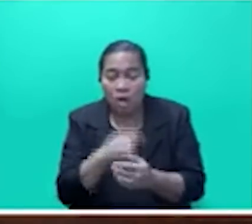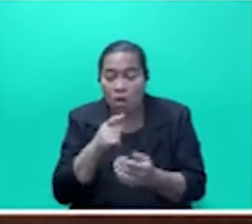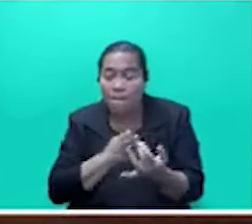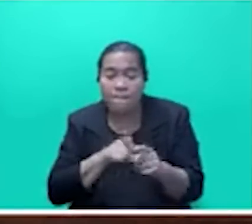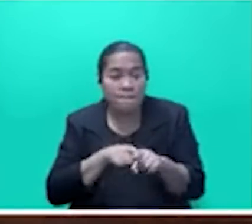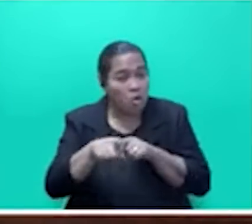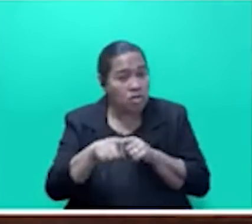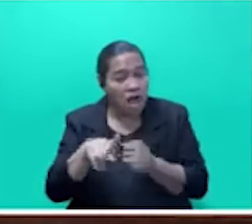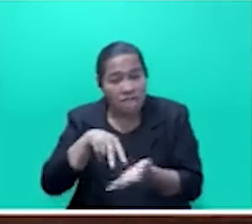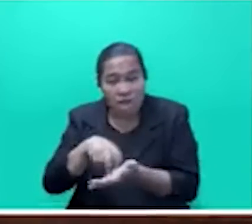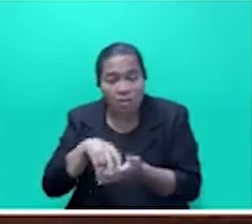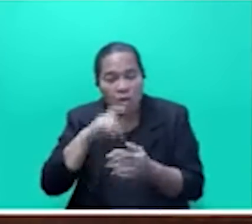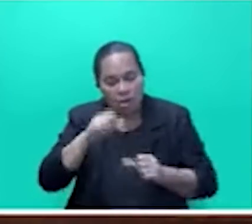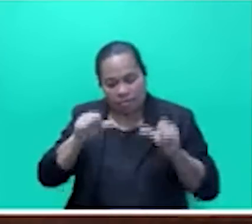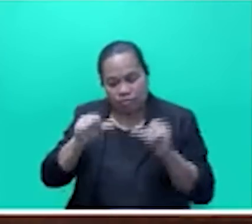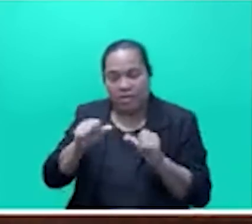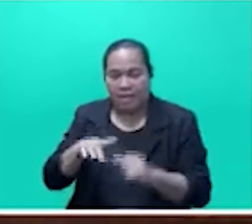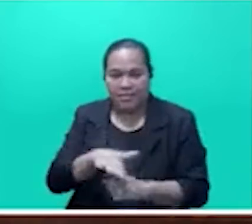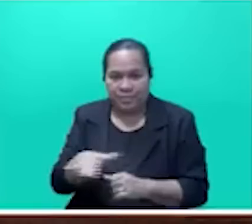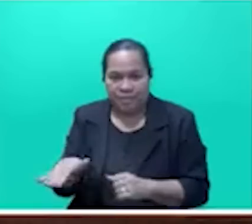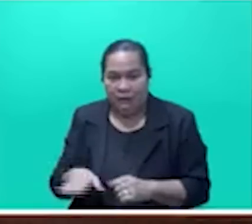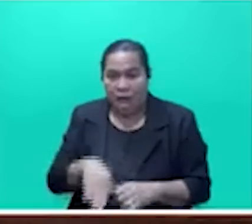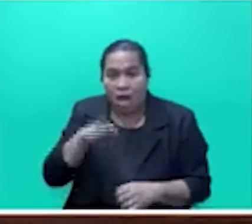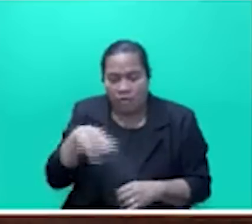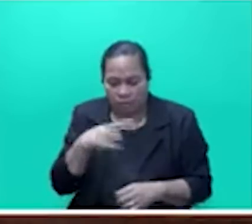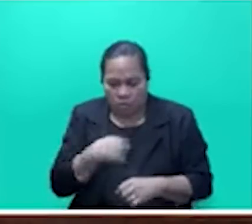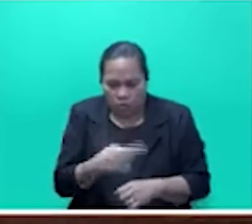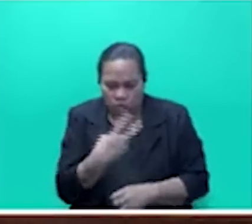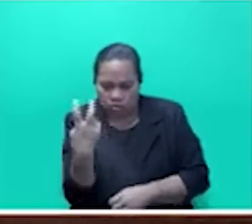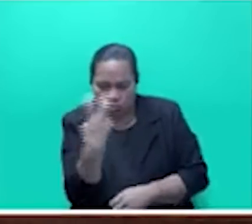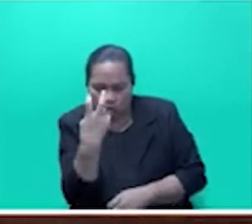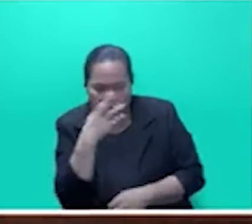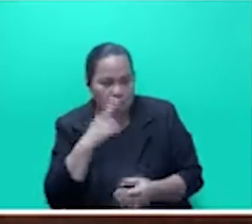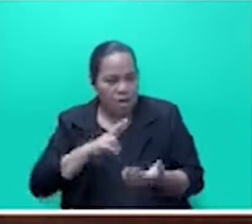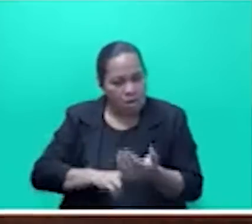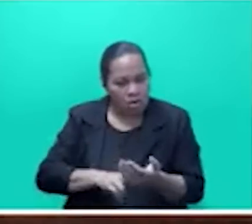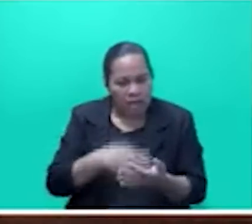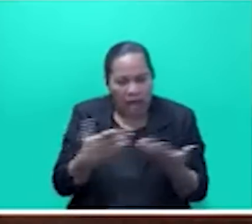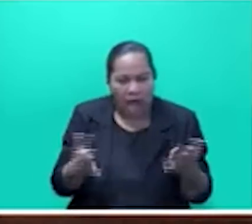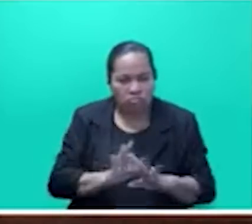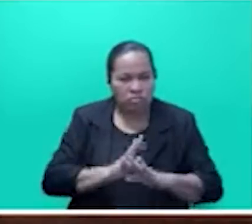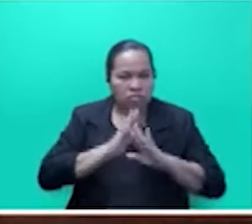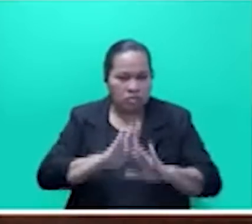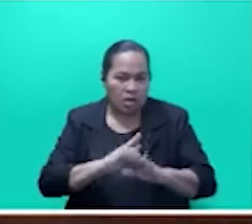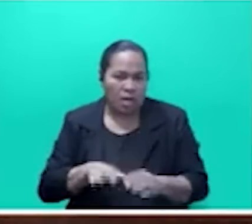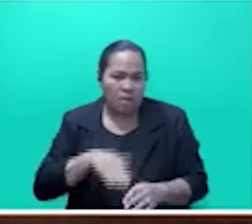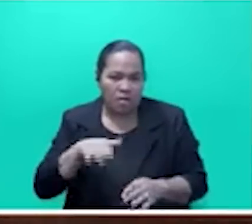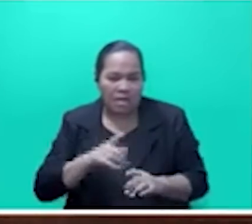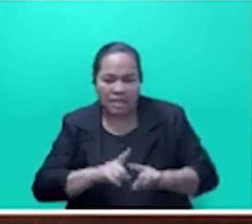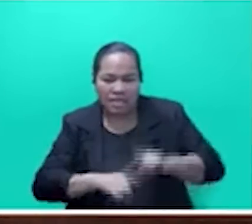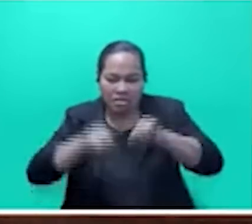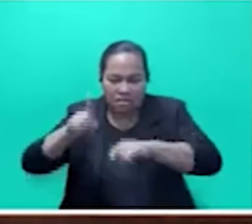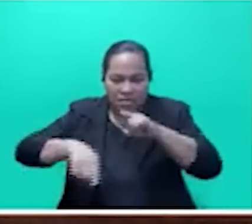and protected. A poverty monitoring unit will monitor and report on poverty alleviation efforts in various